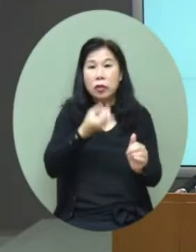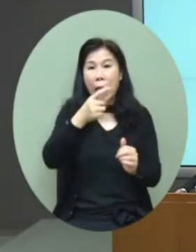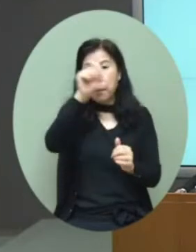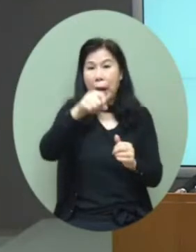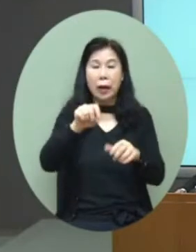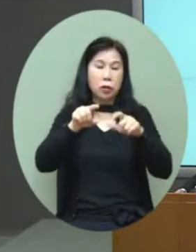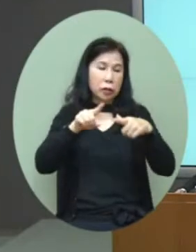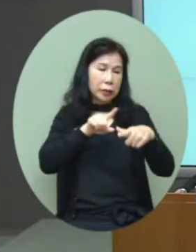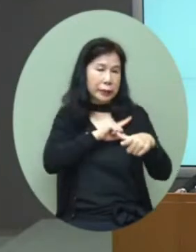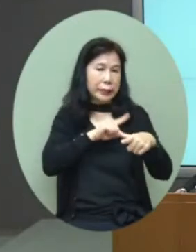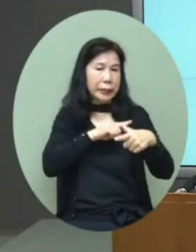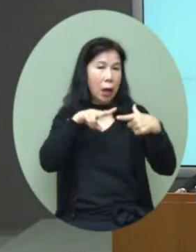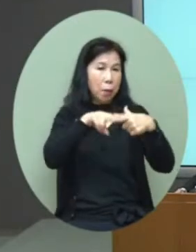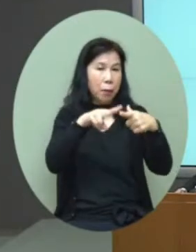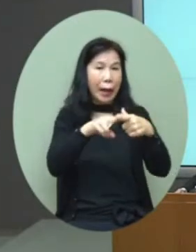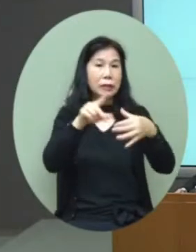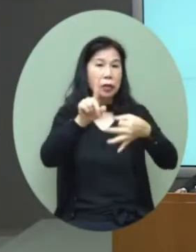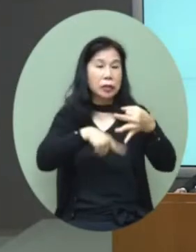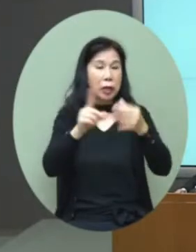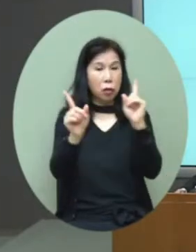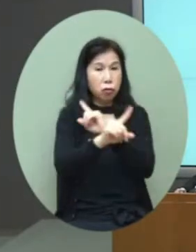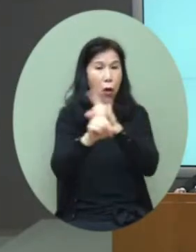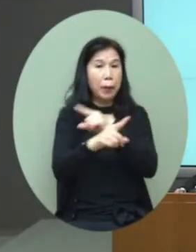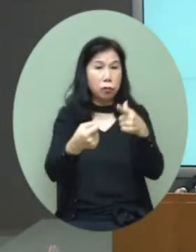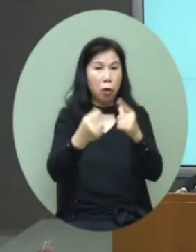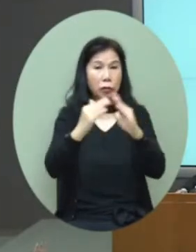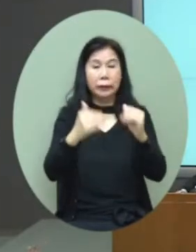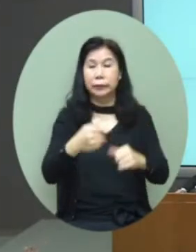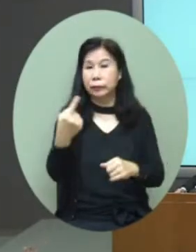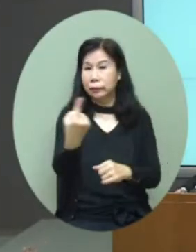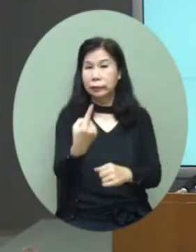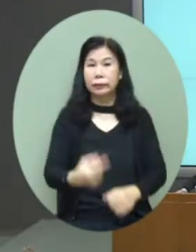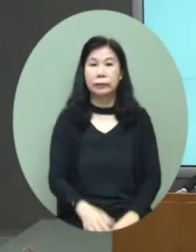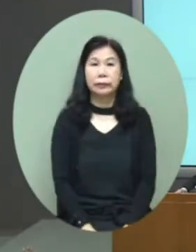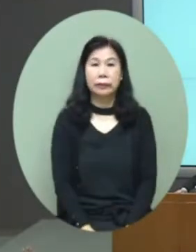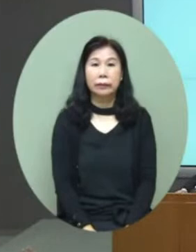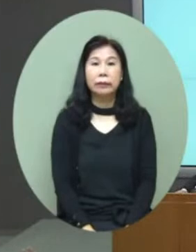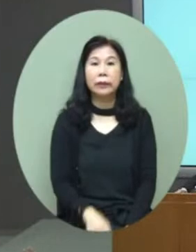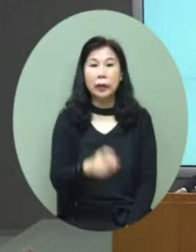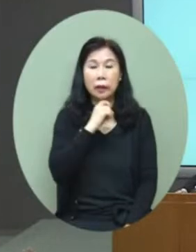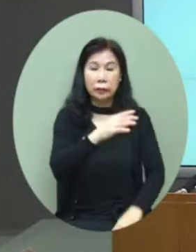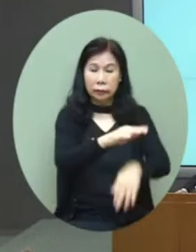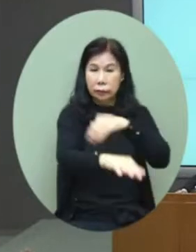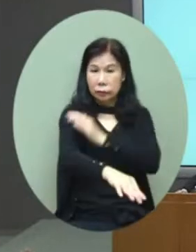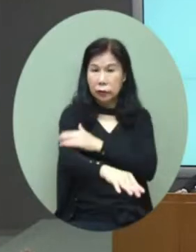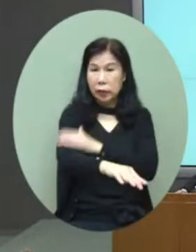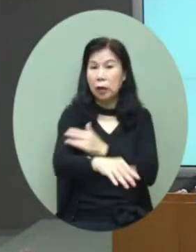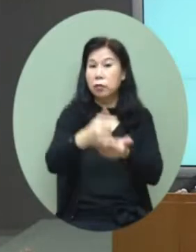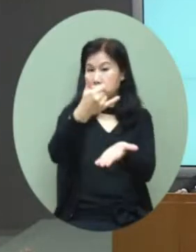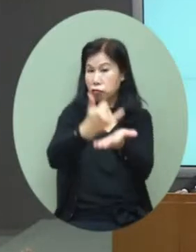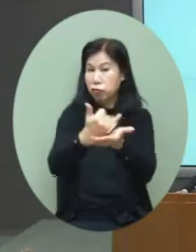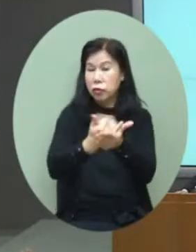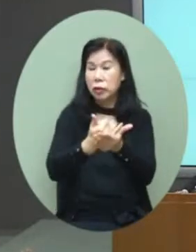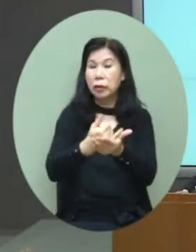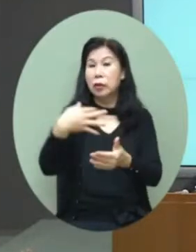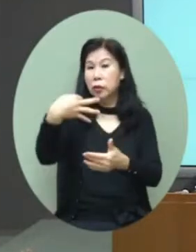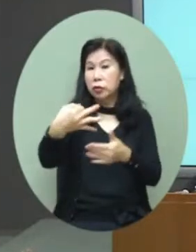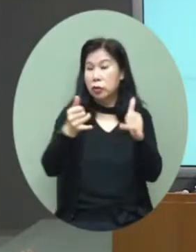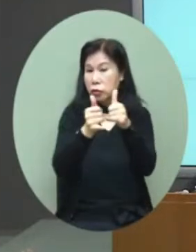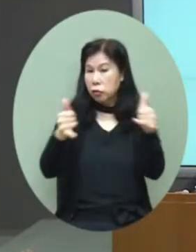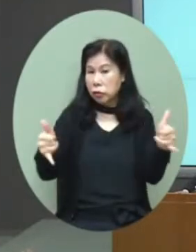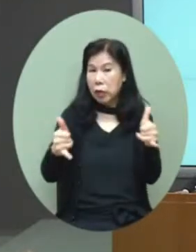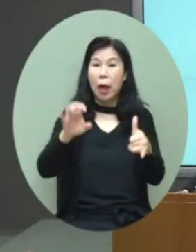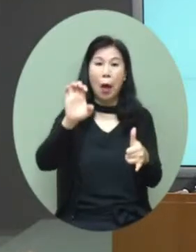to 2 and identify your media outlet before you ask your questions. First, the person on the